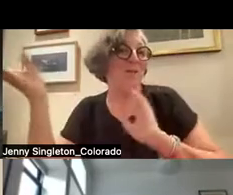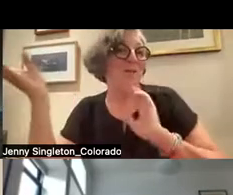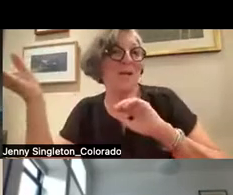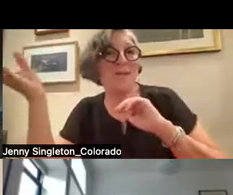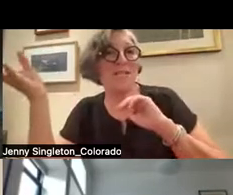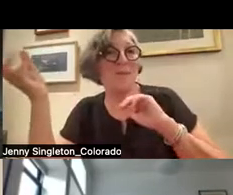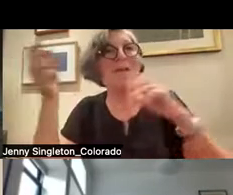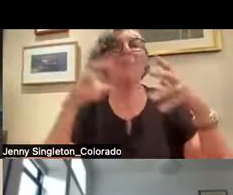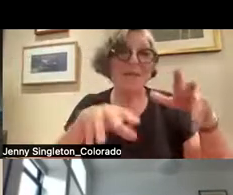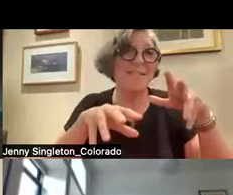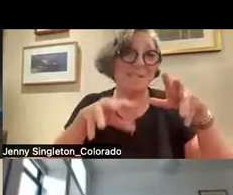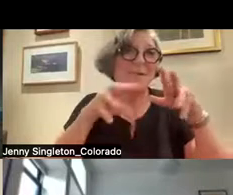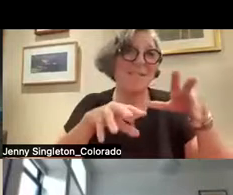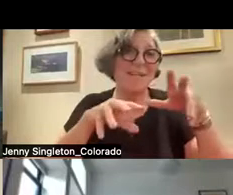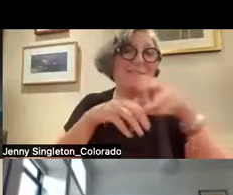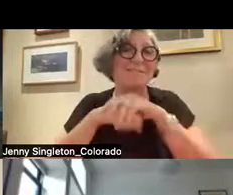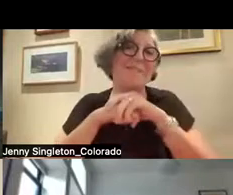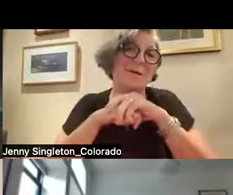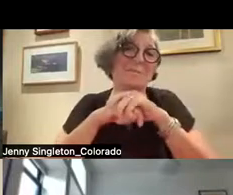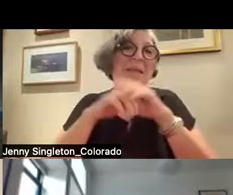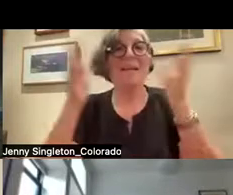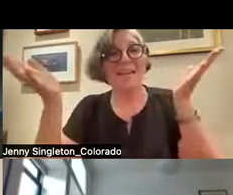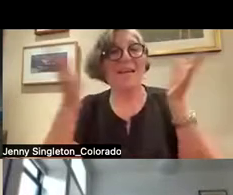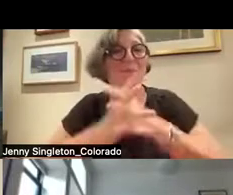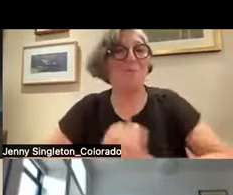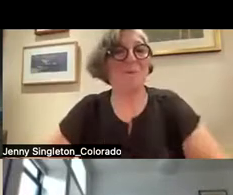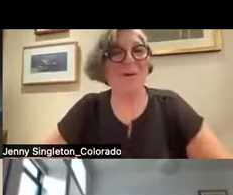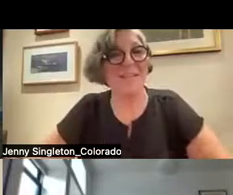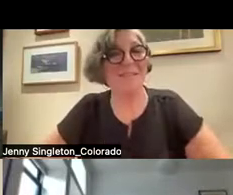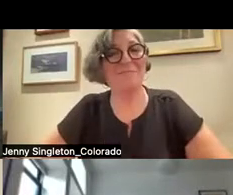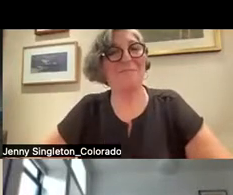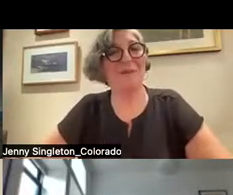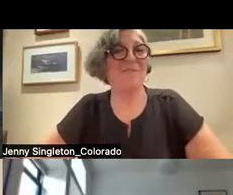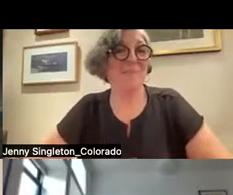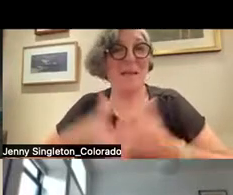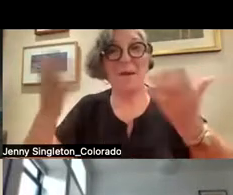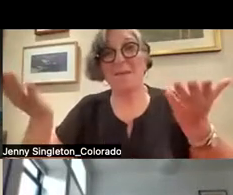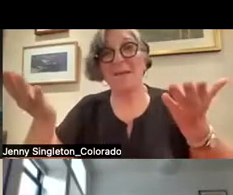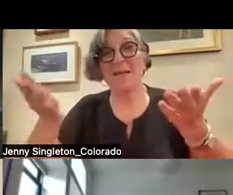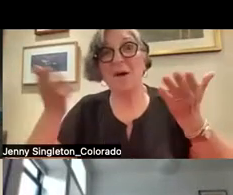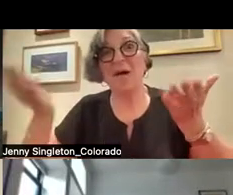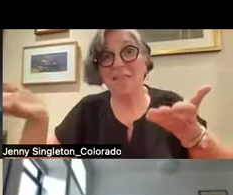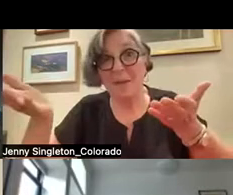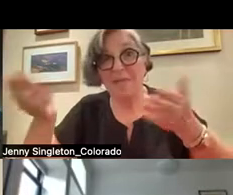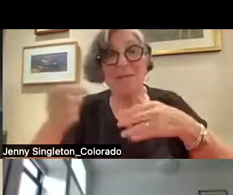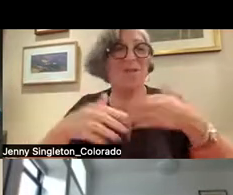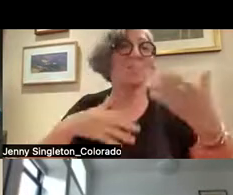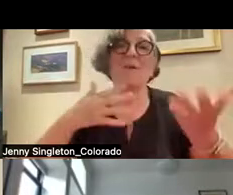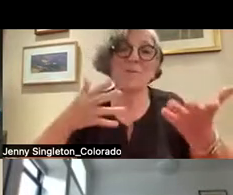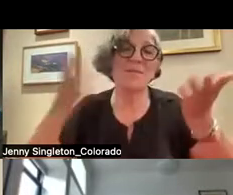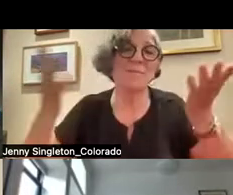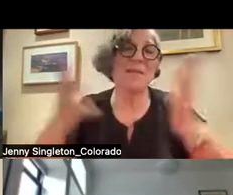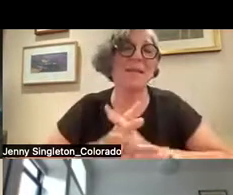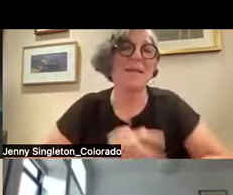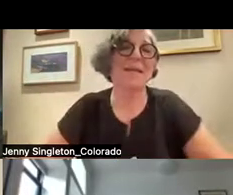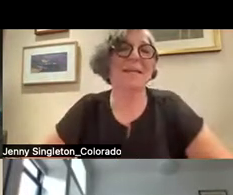for you if you were a hearing speaker, but it is if you're a signer. So it can work both ways of something that might be a positive application, but